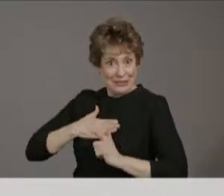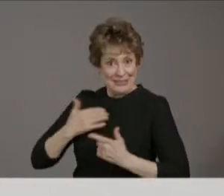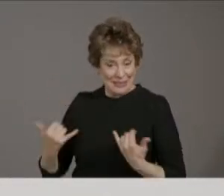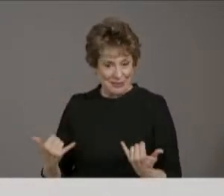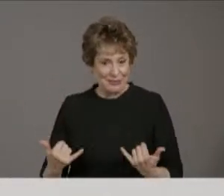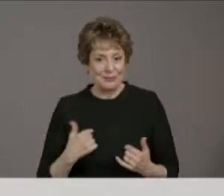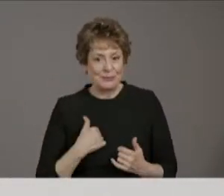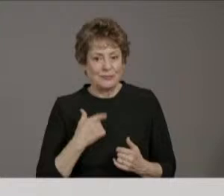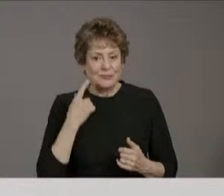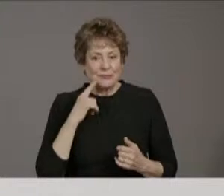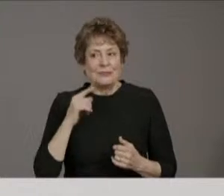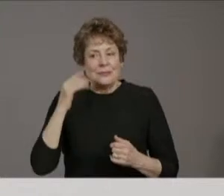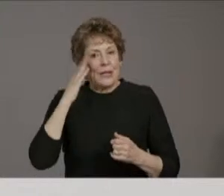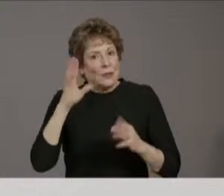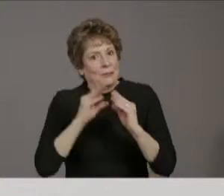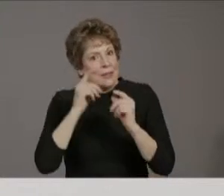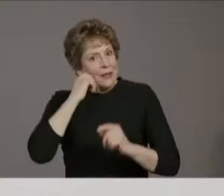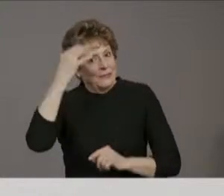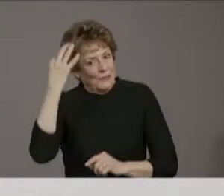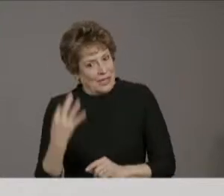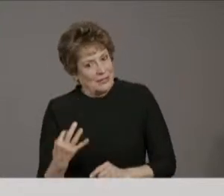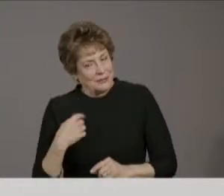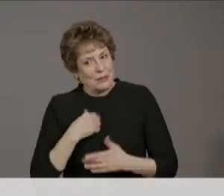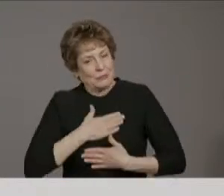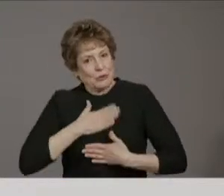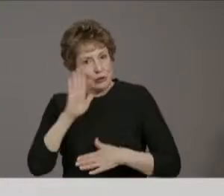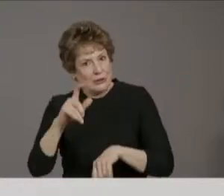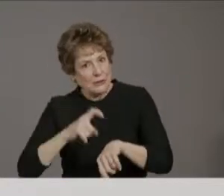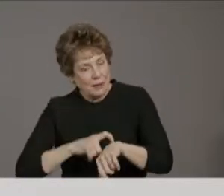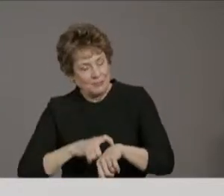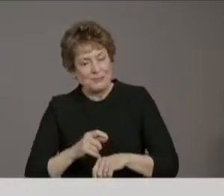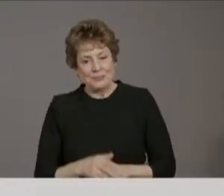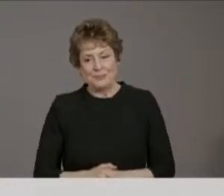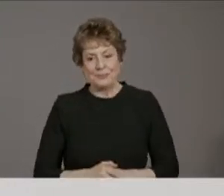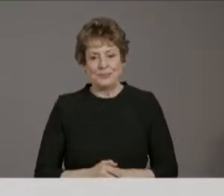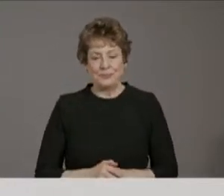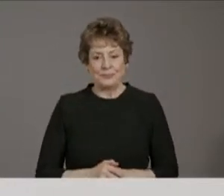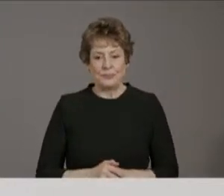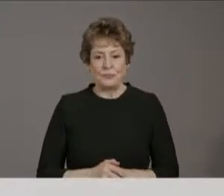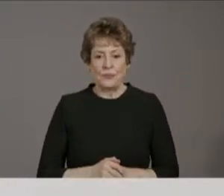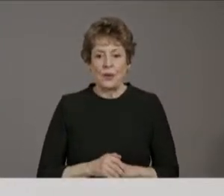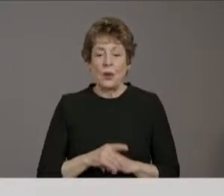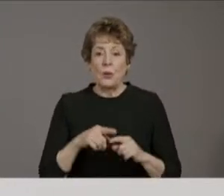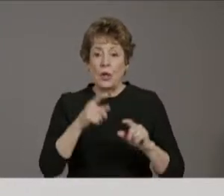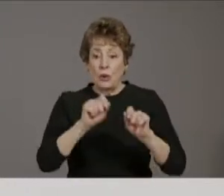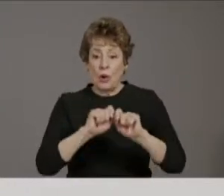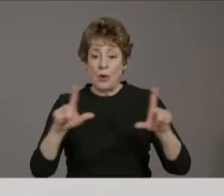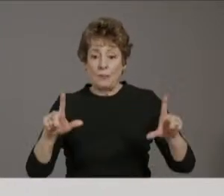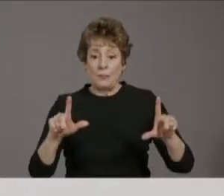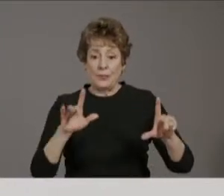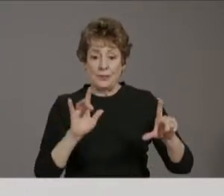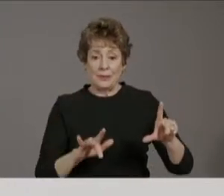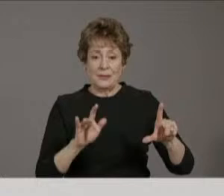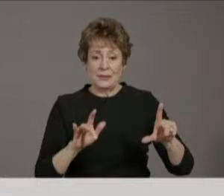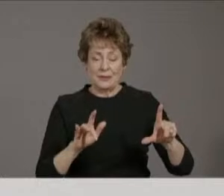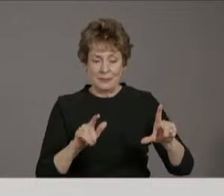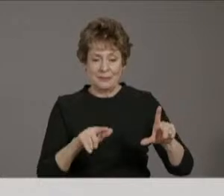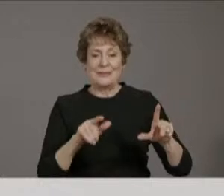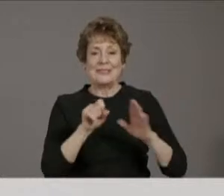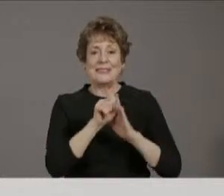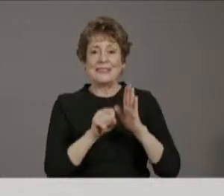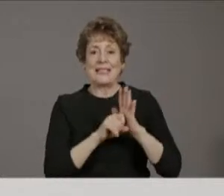doing this. We really do appreciate it. Question is when you go to the state dashboard and you look at the metrics that the state